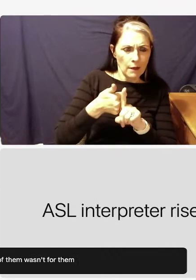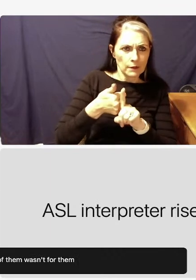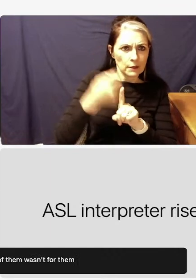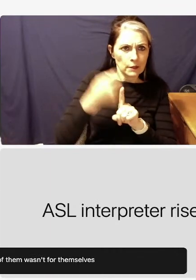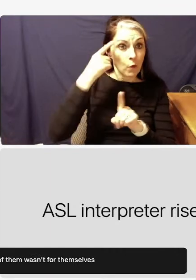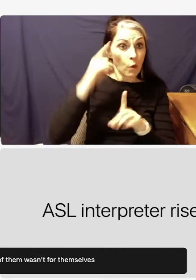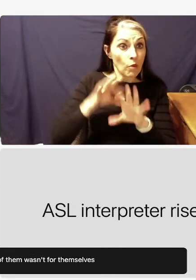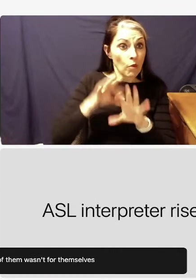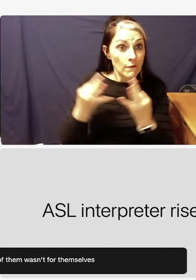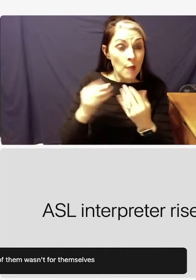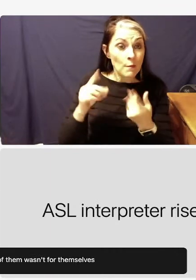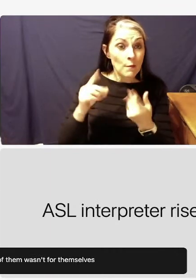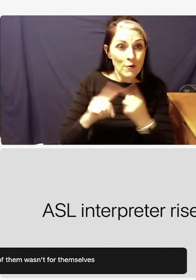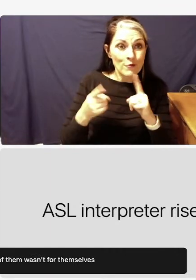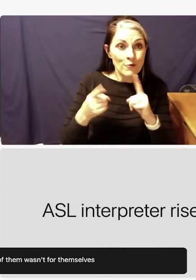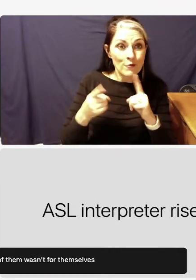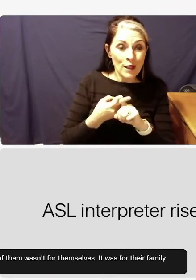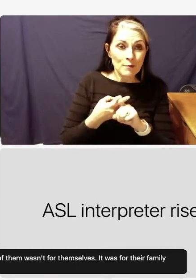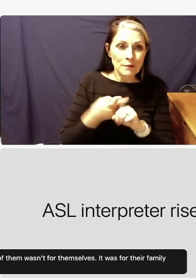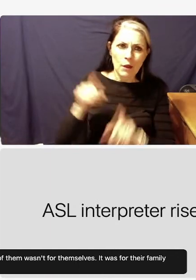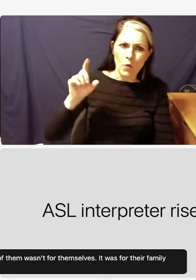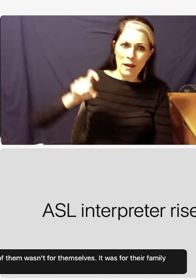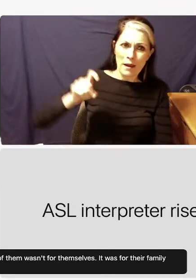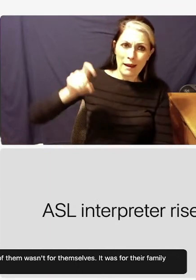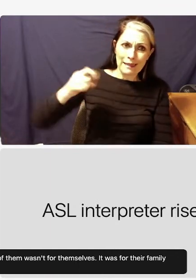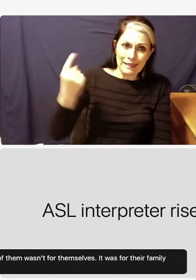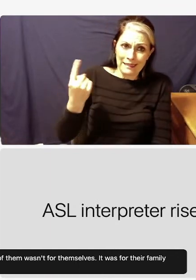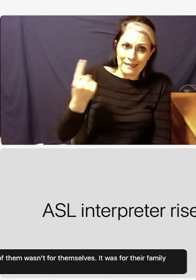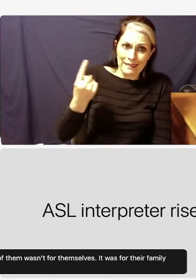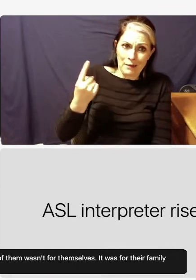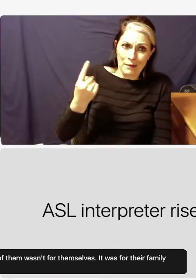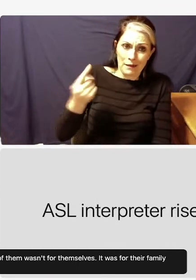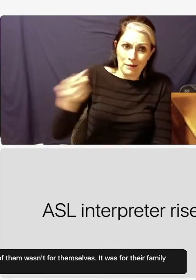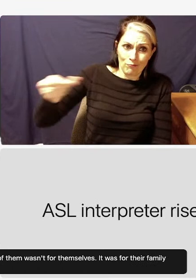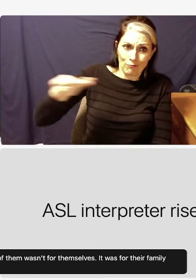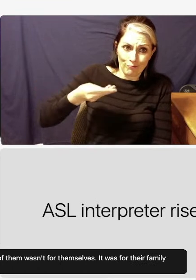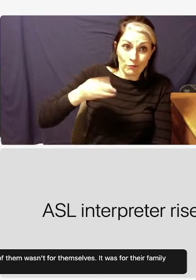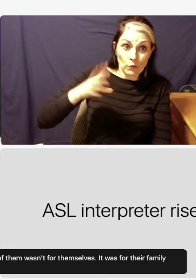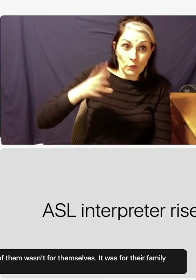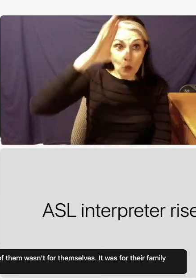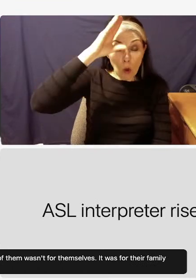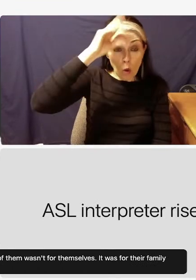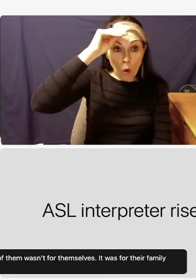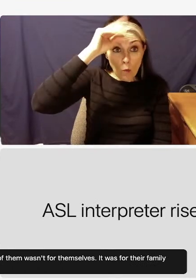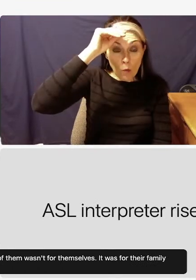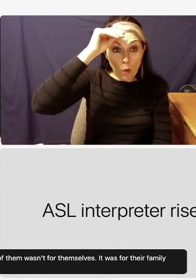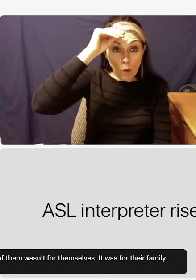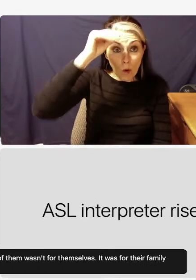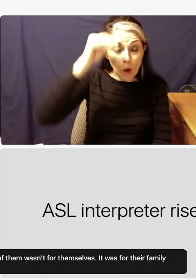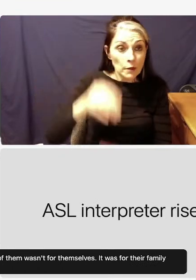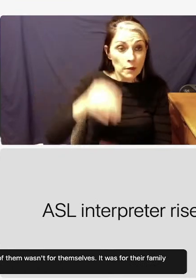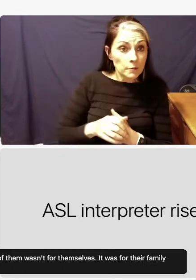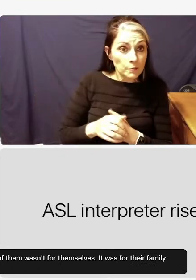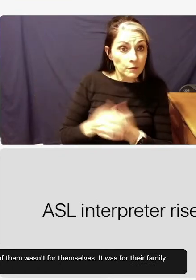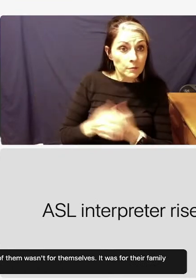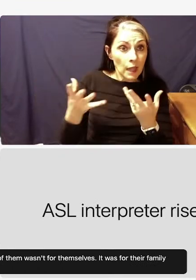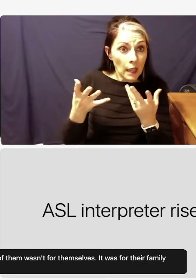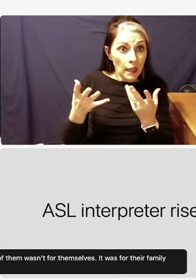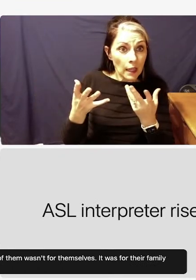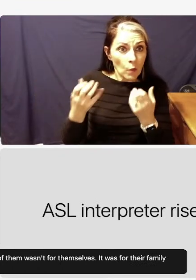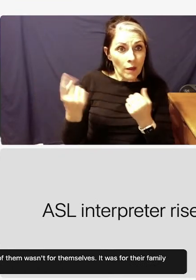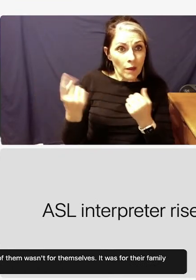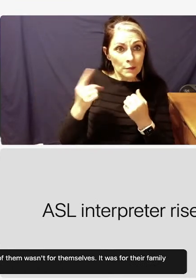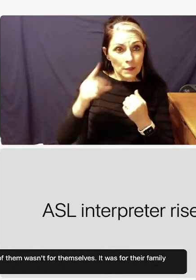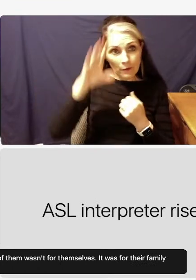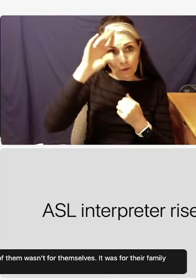for their family or friends that they knew needed something there was a boy that that he did want something for himself he